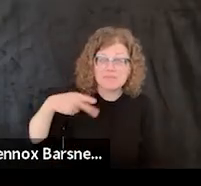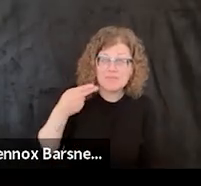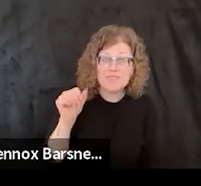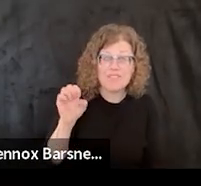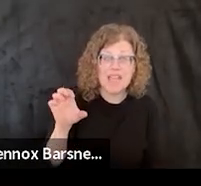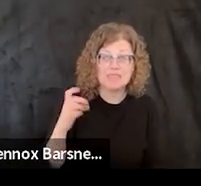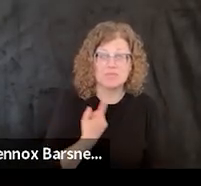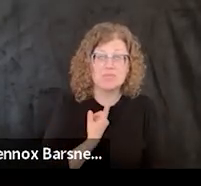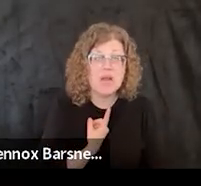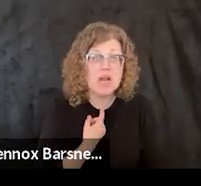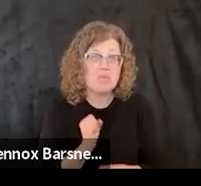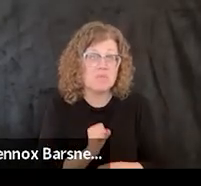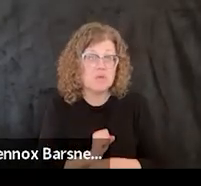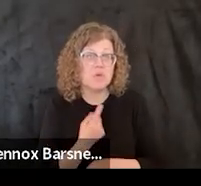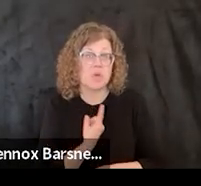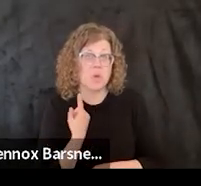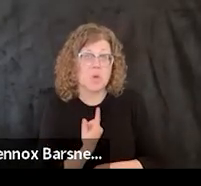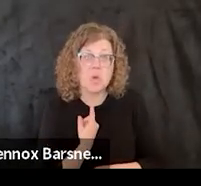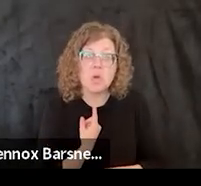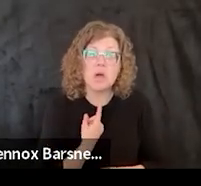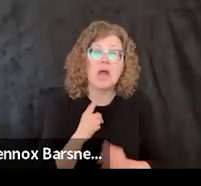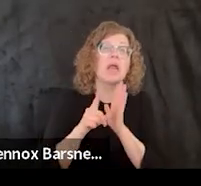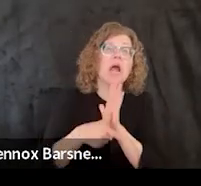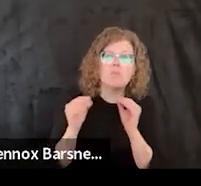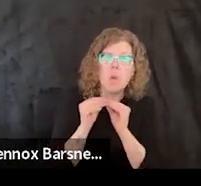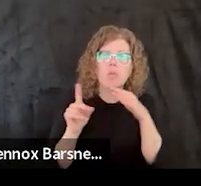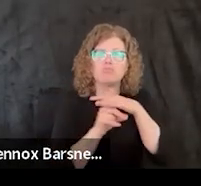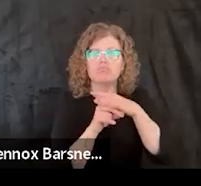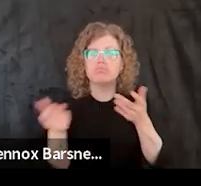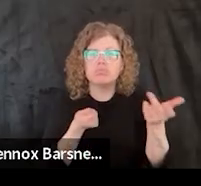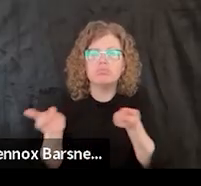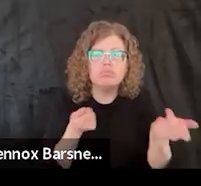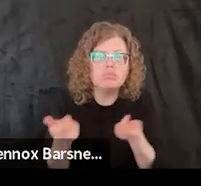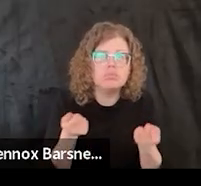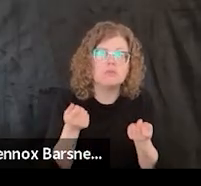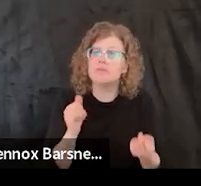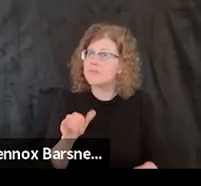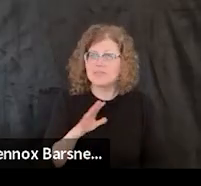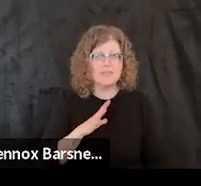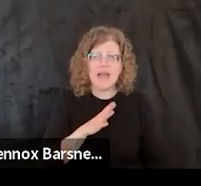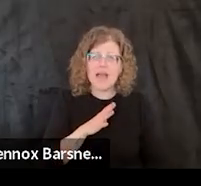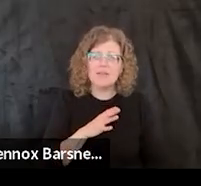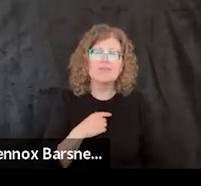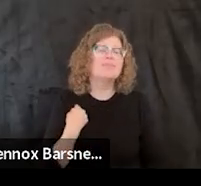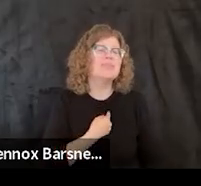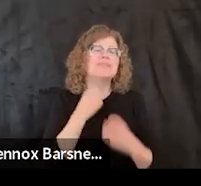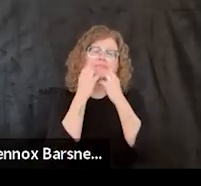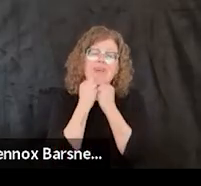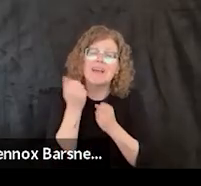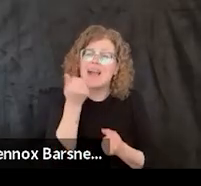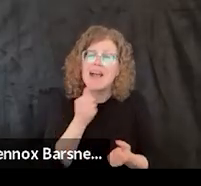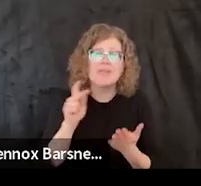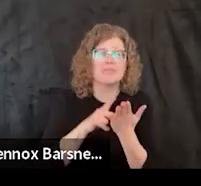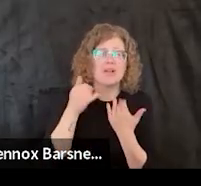the options are okay. We deeply value a project that allows you to better connect with